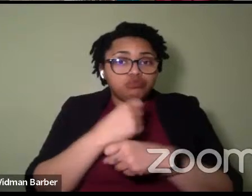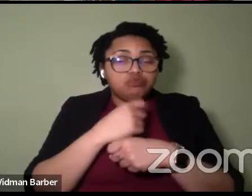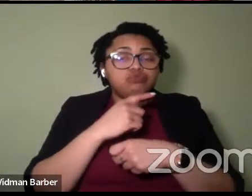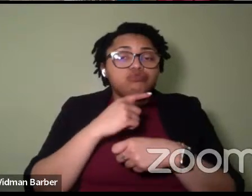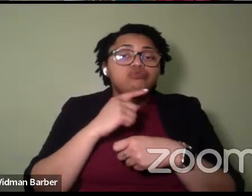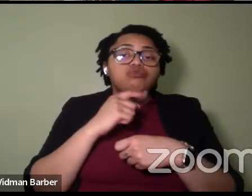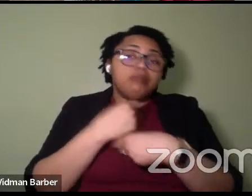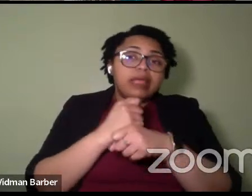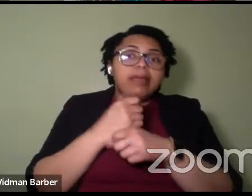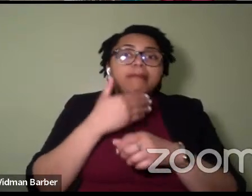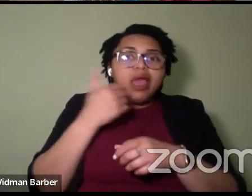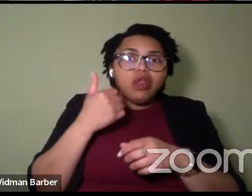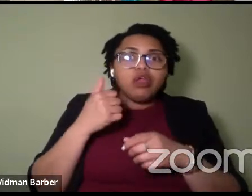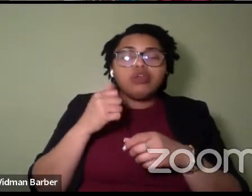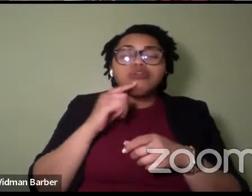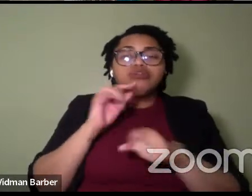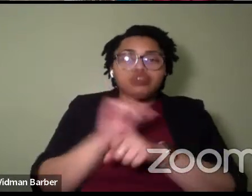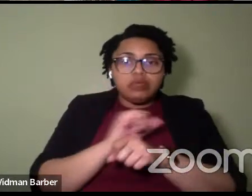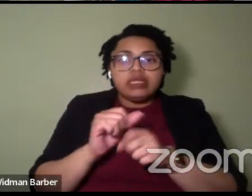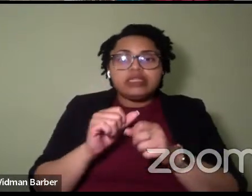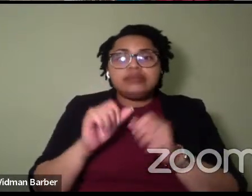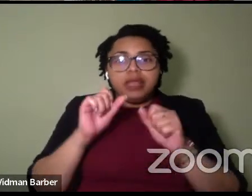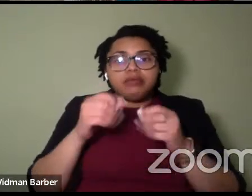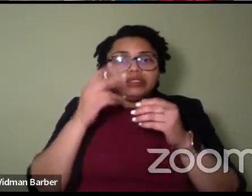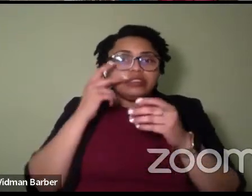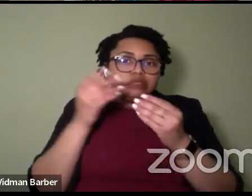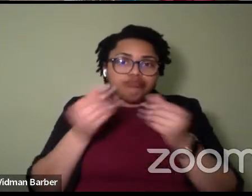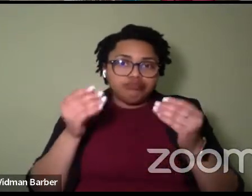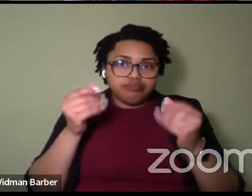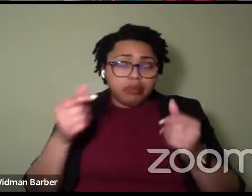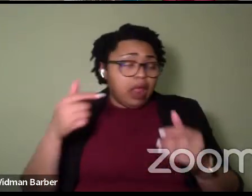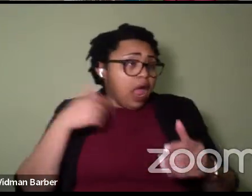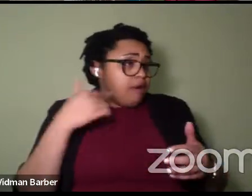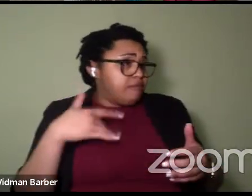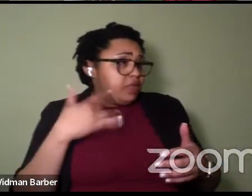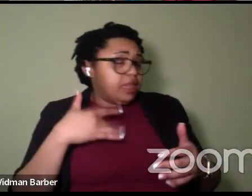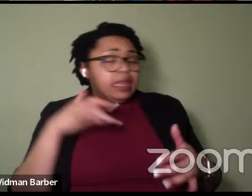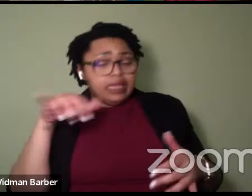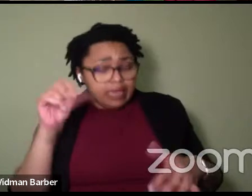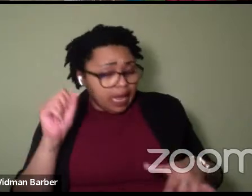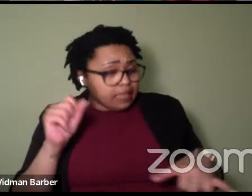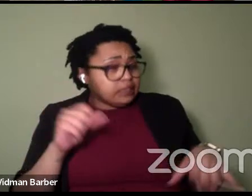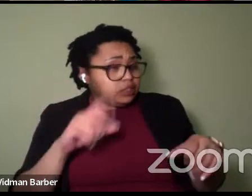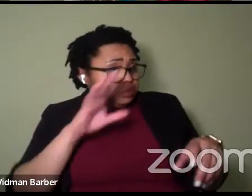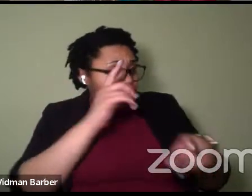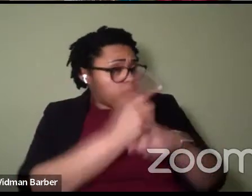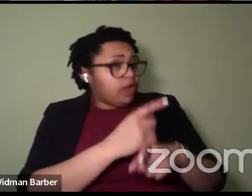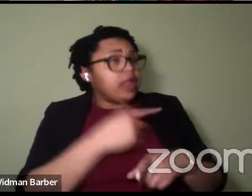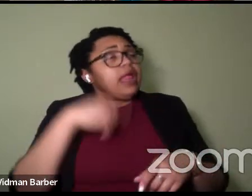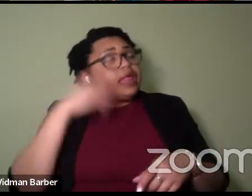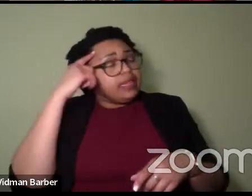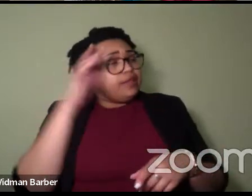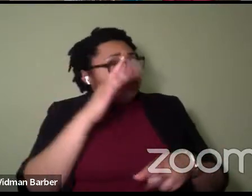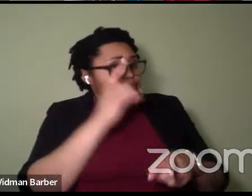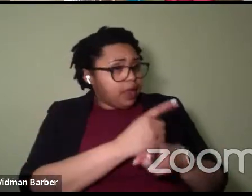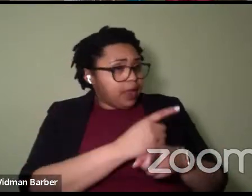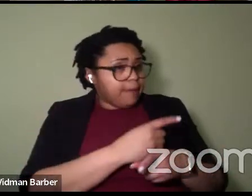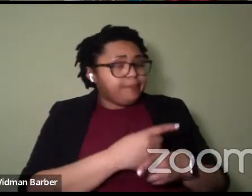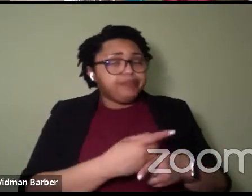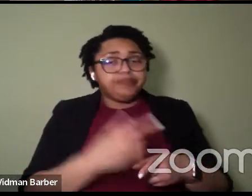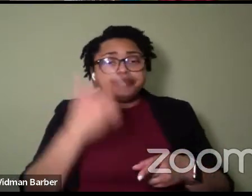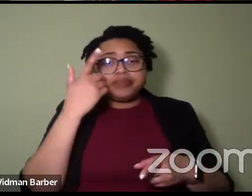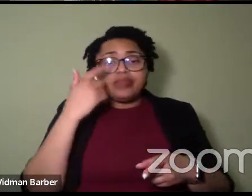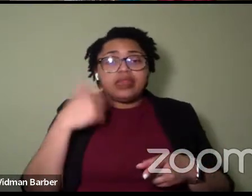Oh, I'm just over here like, yes, yes. Because I think you're right. I think that is a